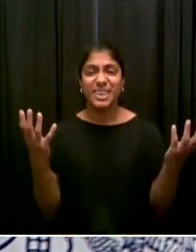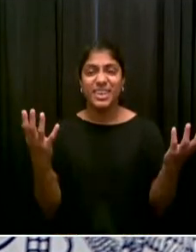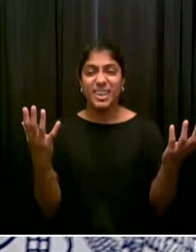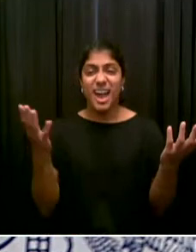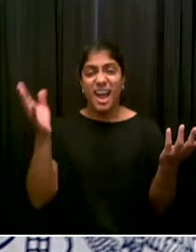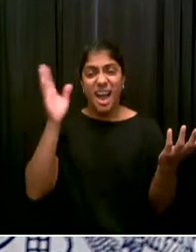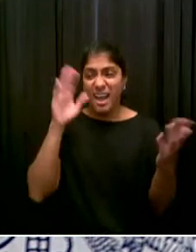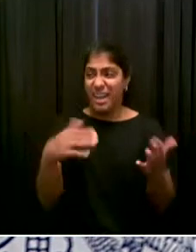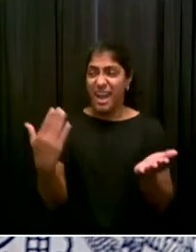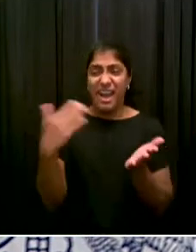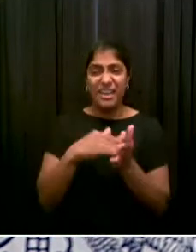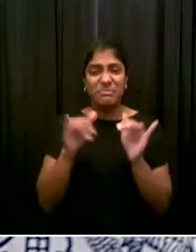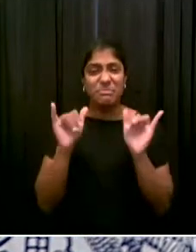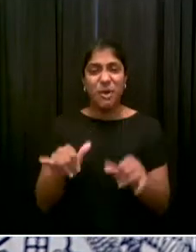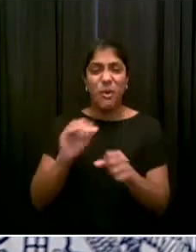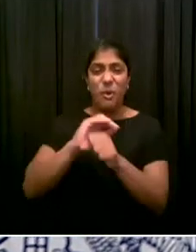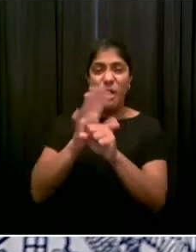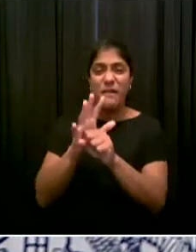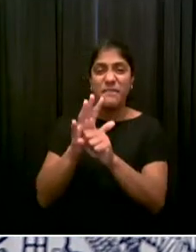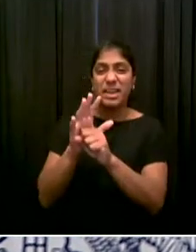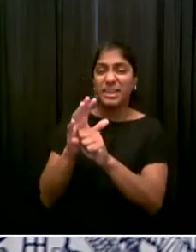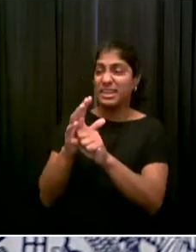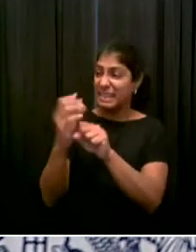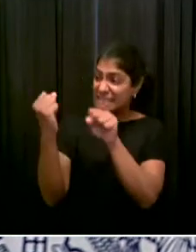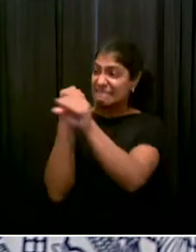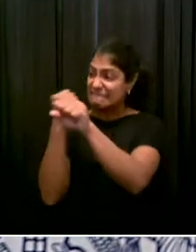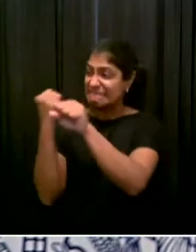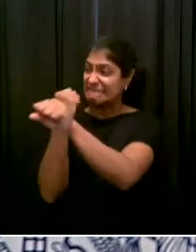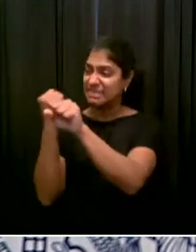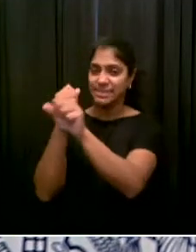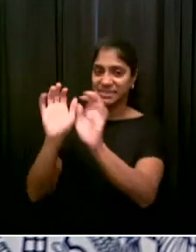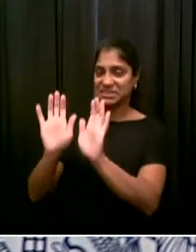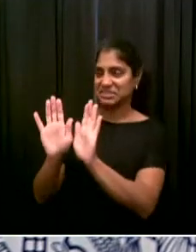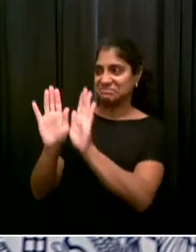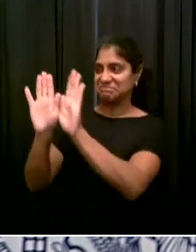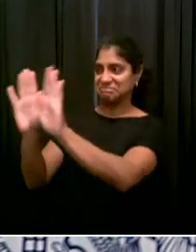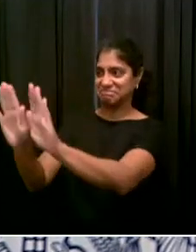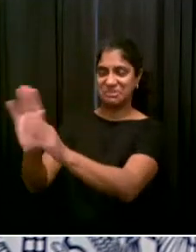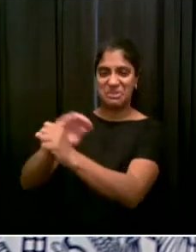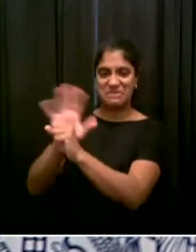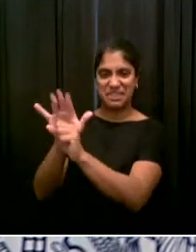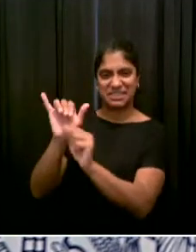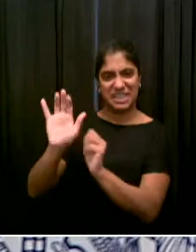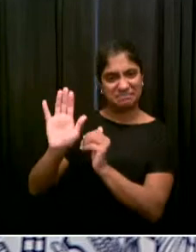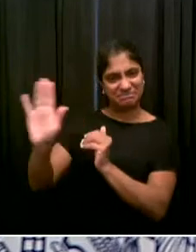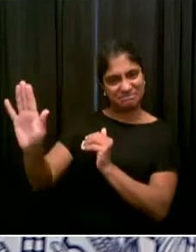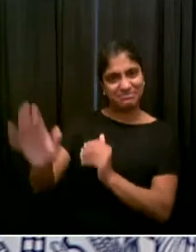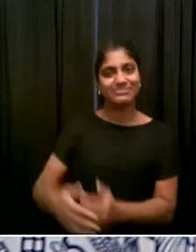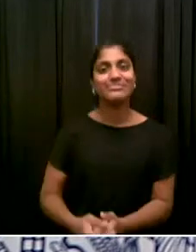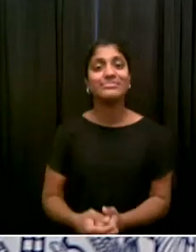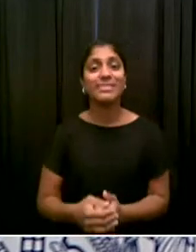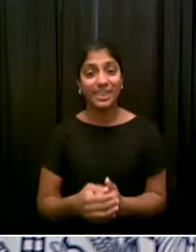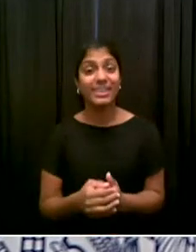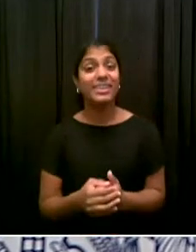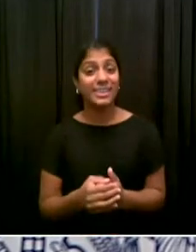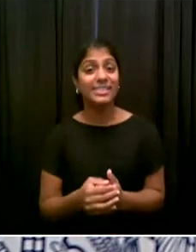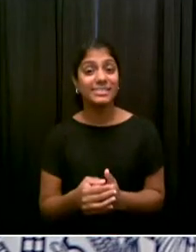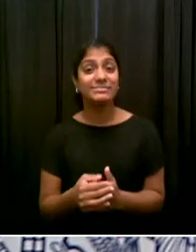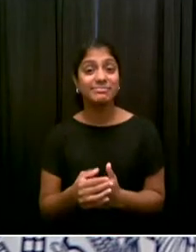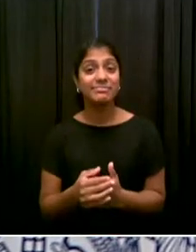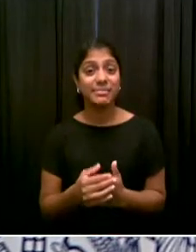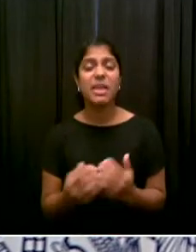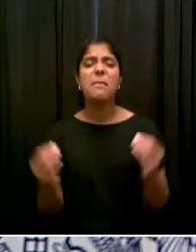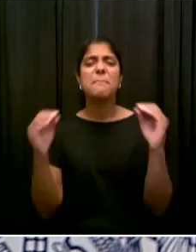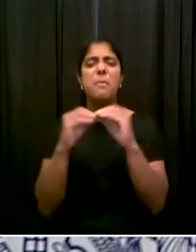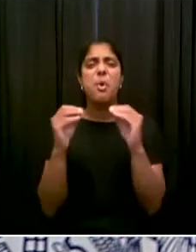moving forward, and the vaccine effort continues to reach deeper and deeper into communities. We have so many new approaches, and they continue to